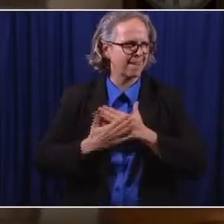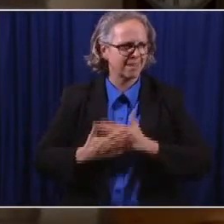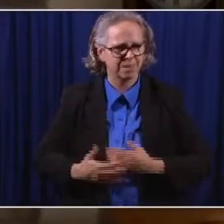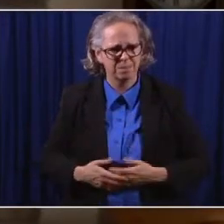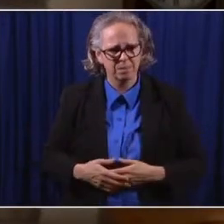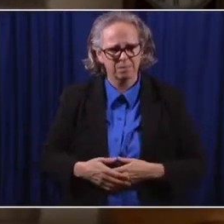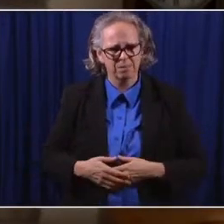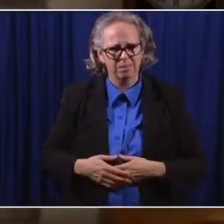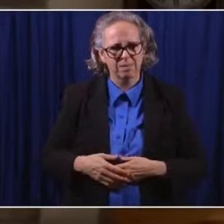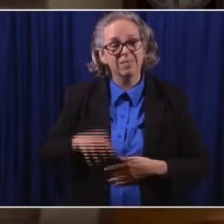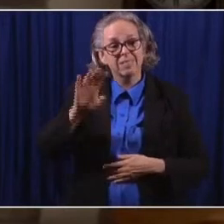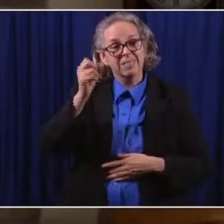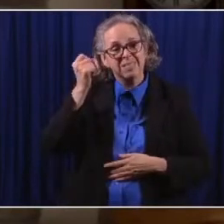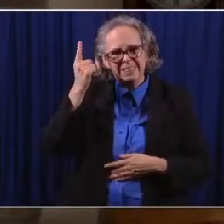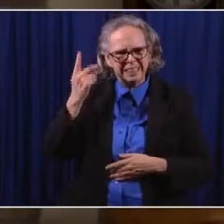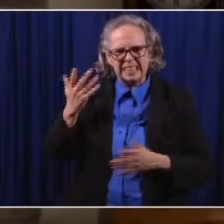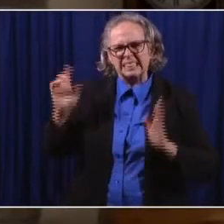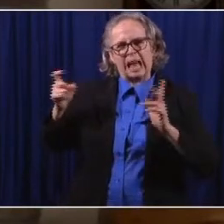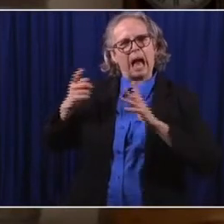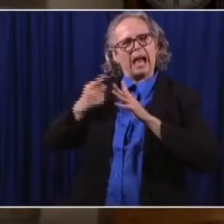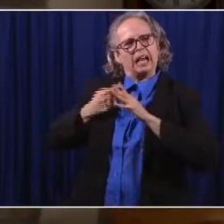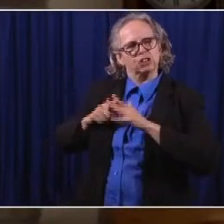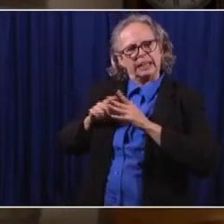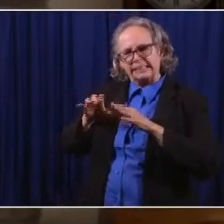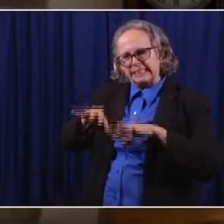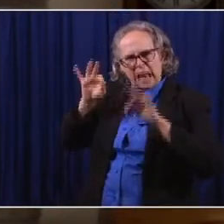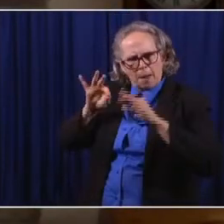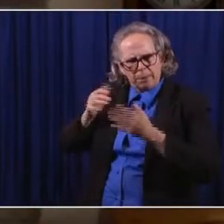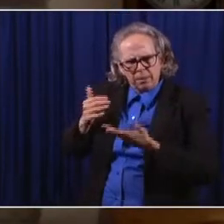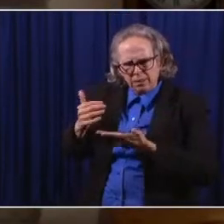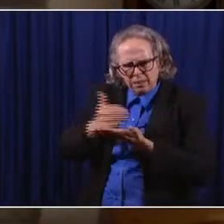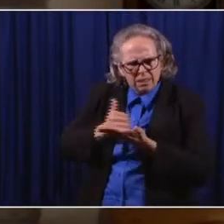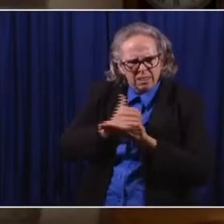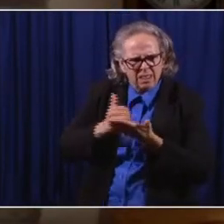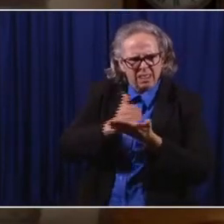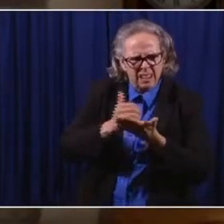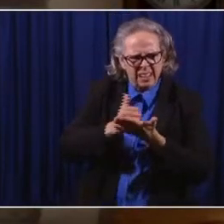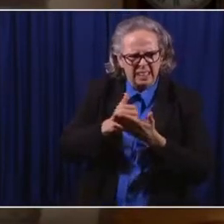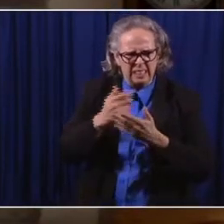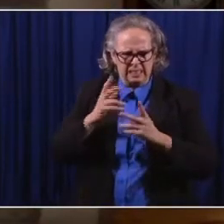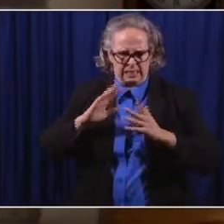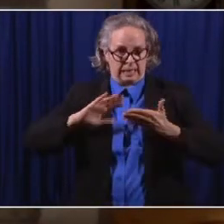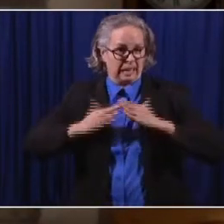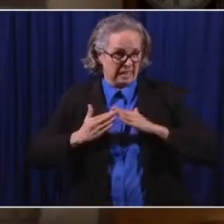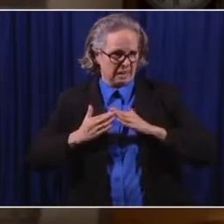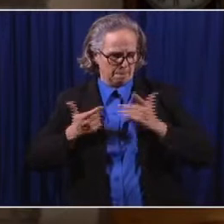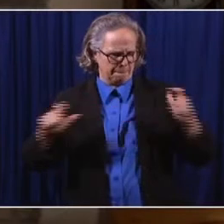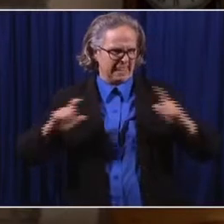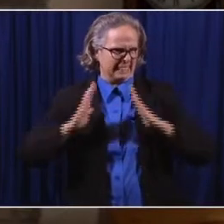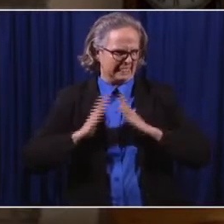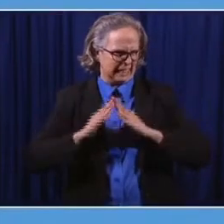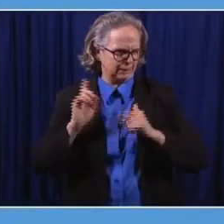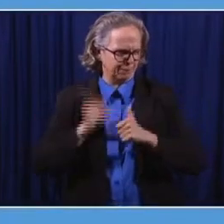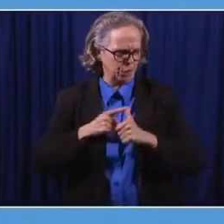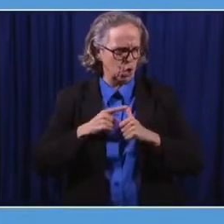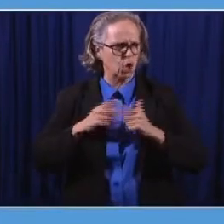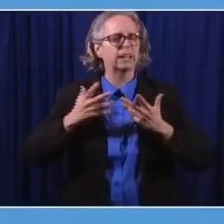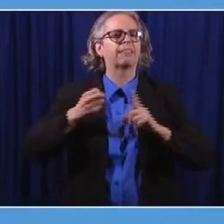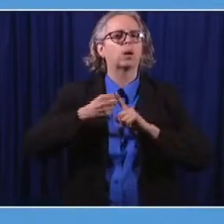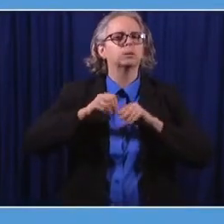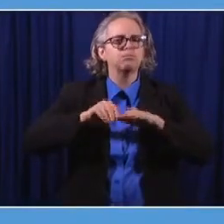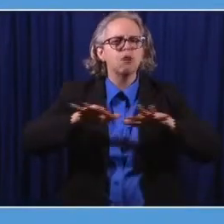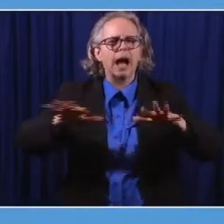the state's major metropolitan areas, and we've been steadily adding other locations over the past several weeks. There are currently